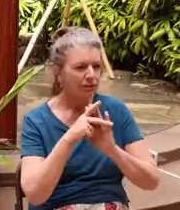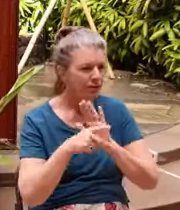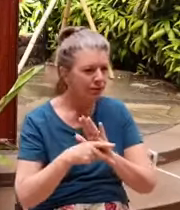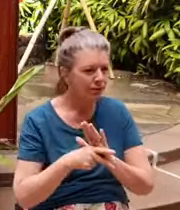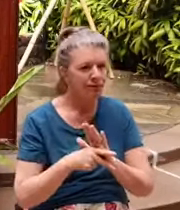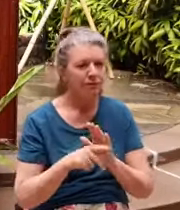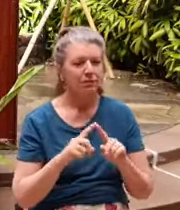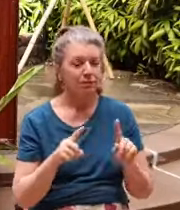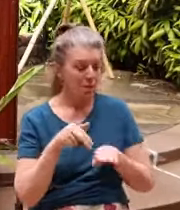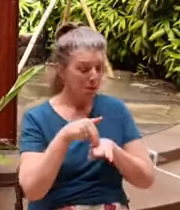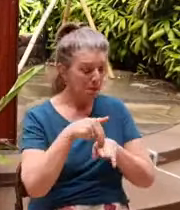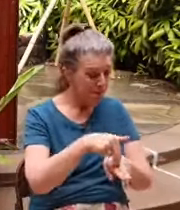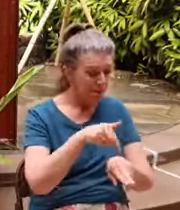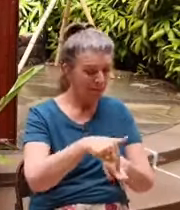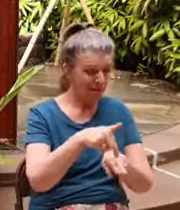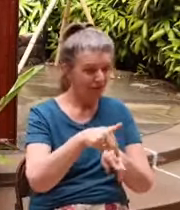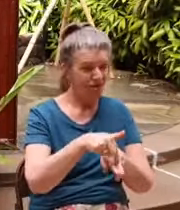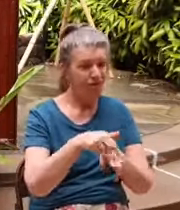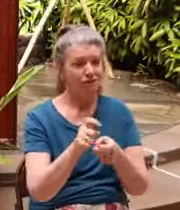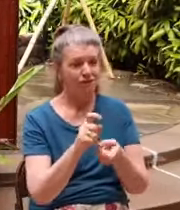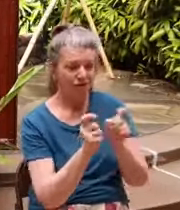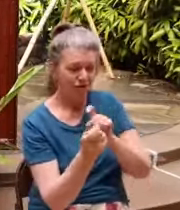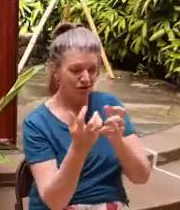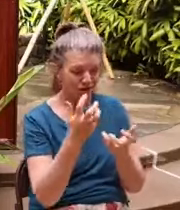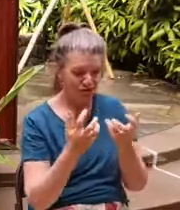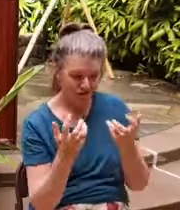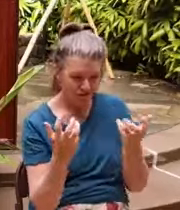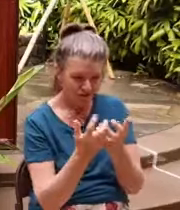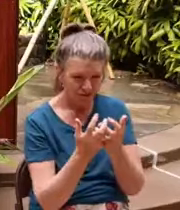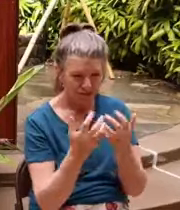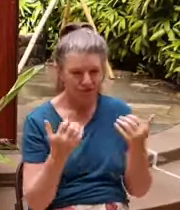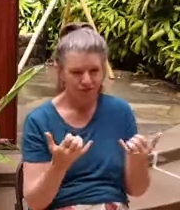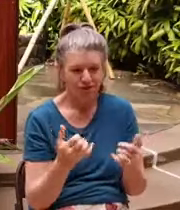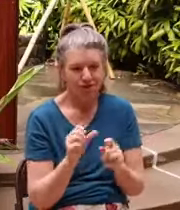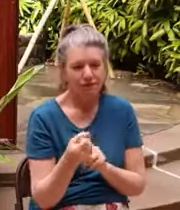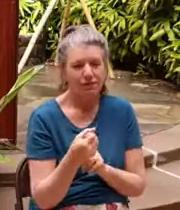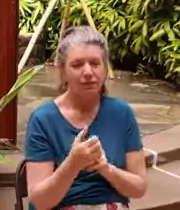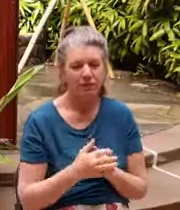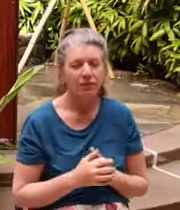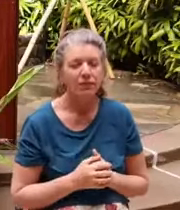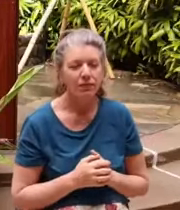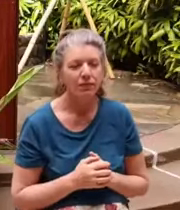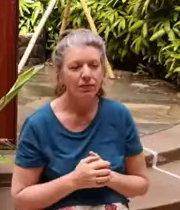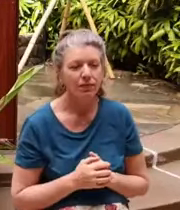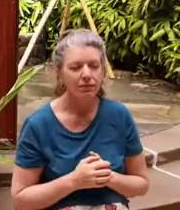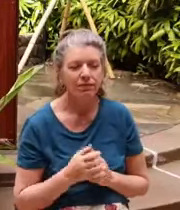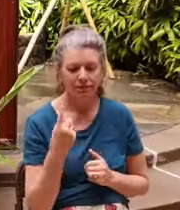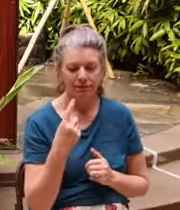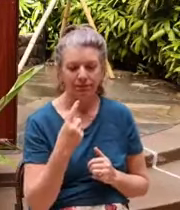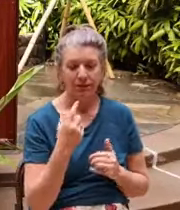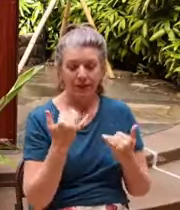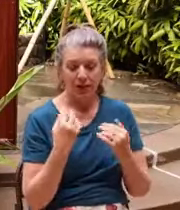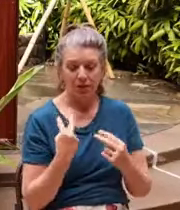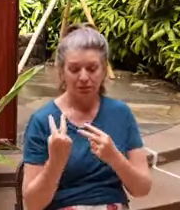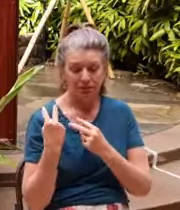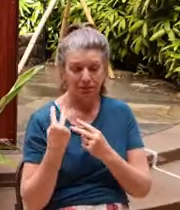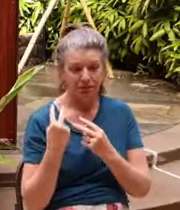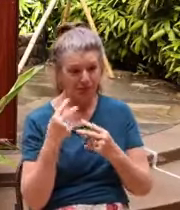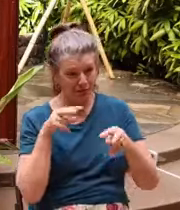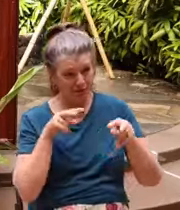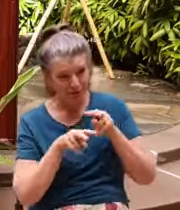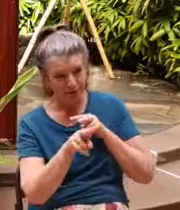we use this year must be tailored and shaped to meet current conditions. With that, let's review our proposed fiscal year